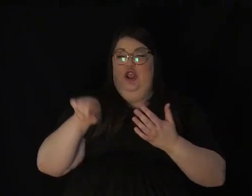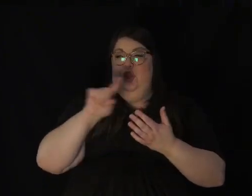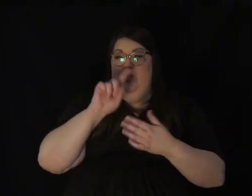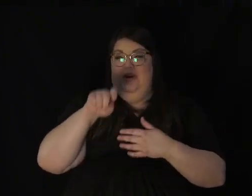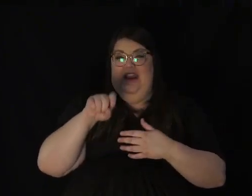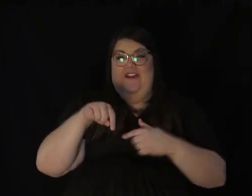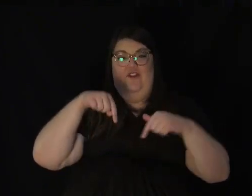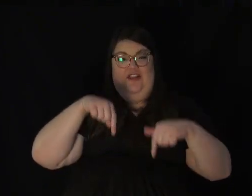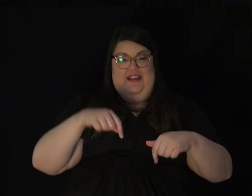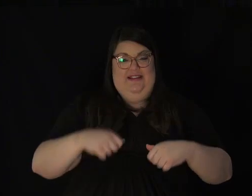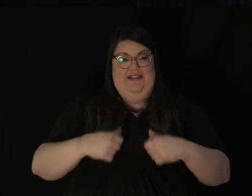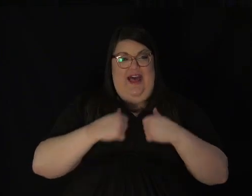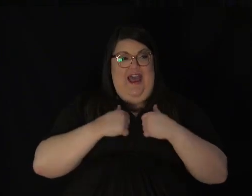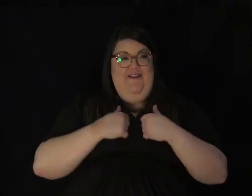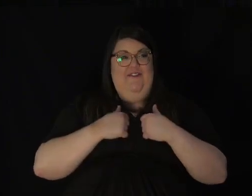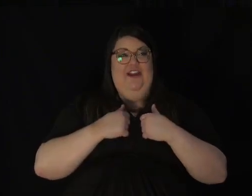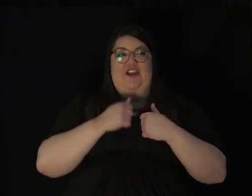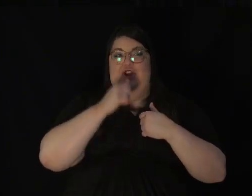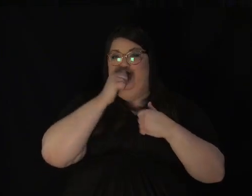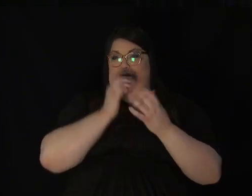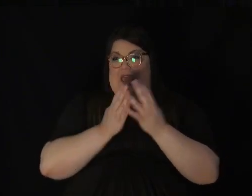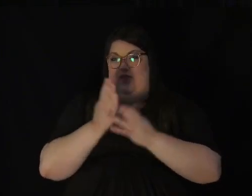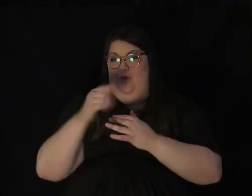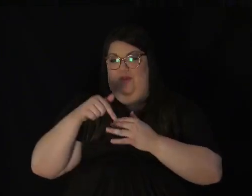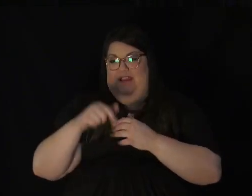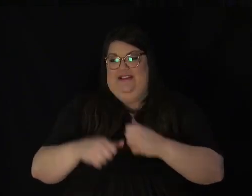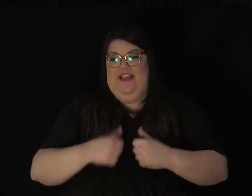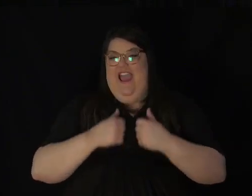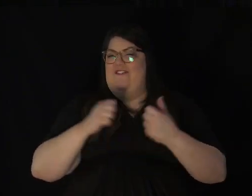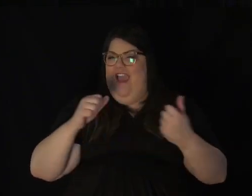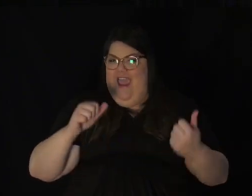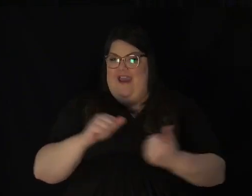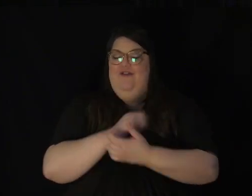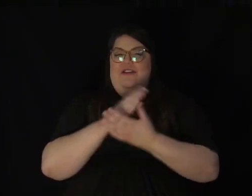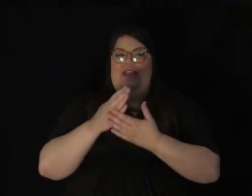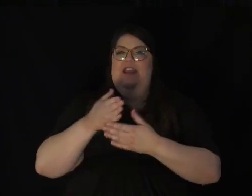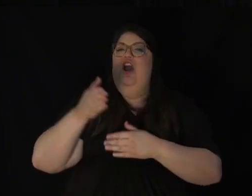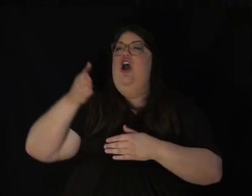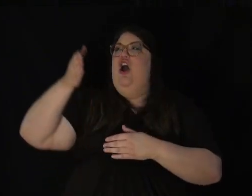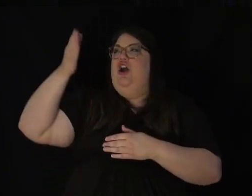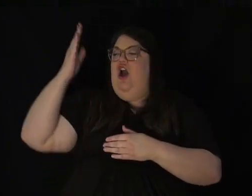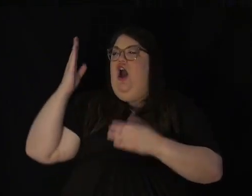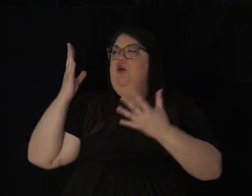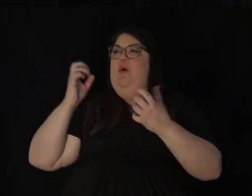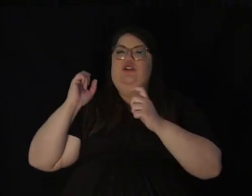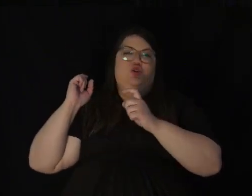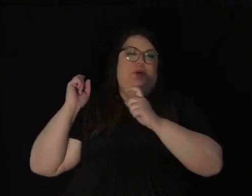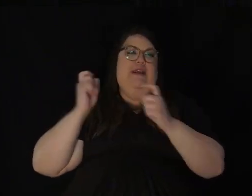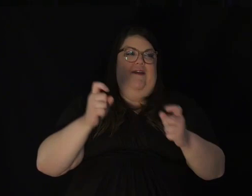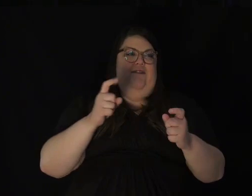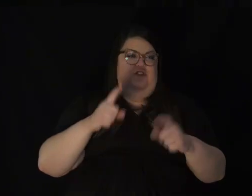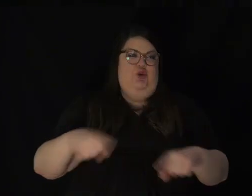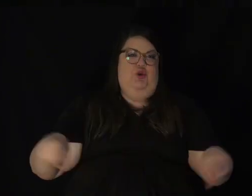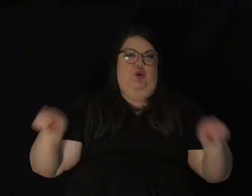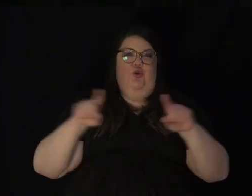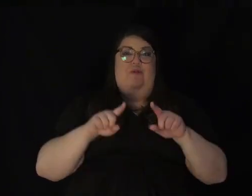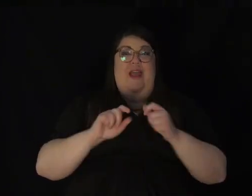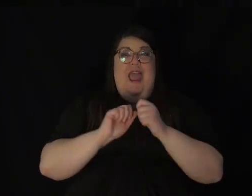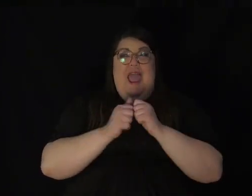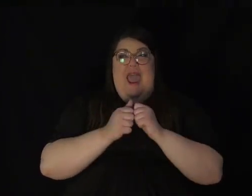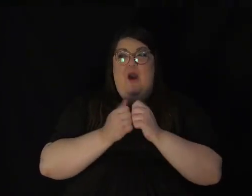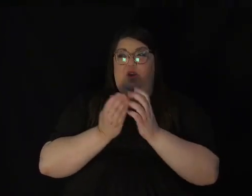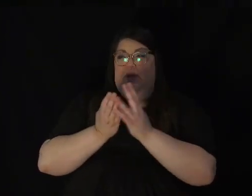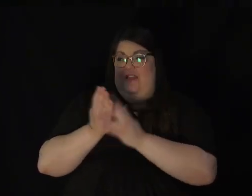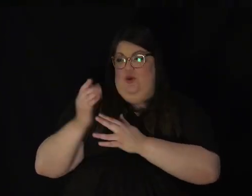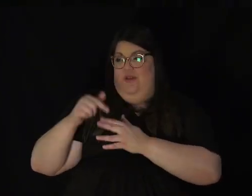this life, to get through this life, God wants to give to you. And how are you going to get through this